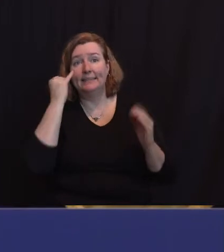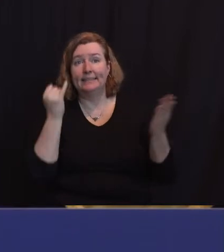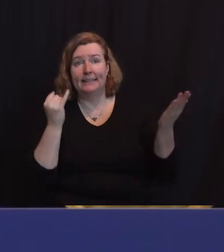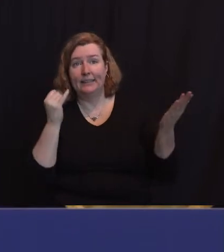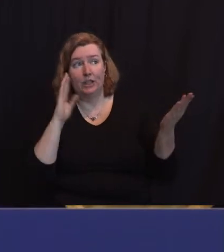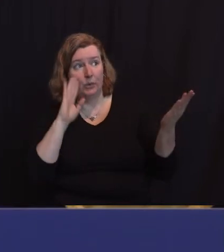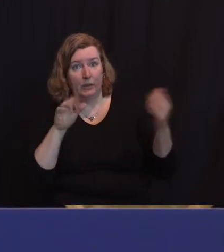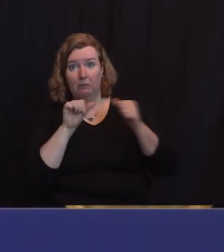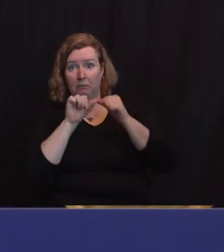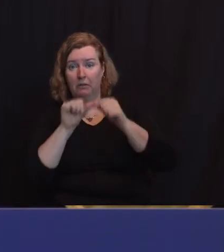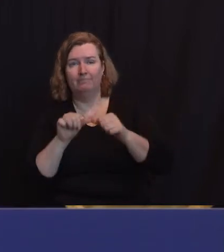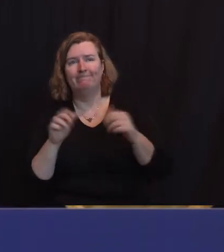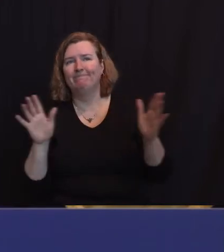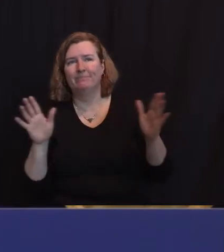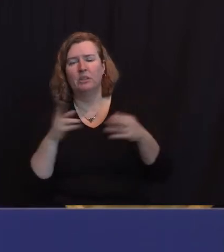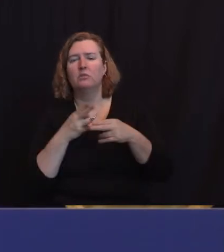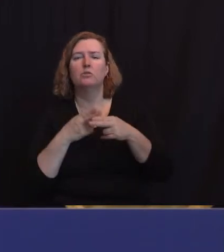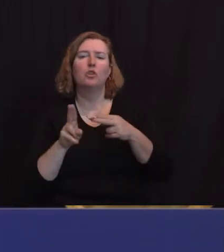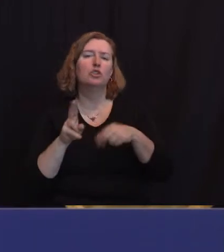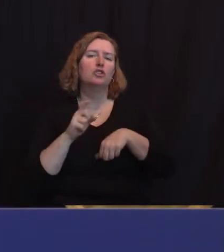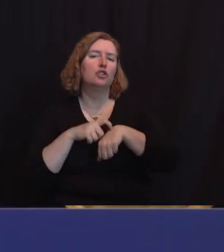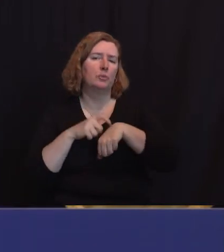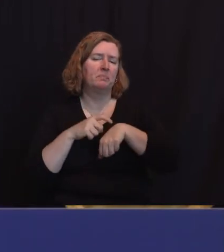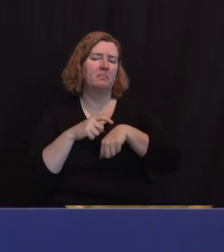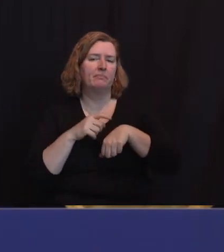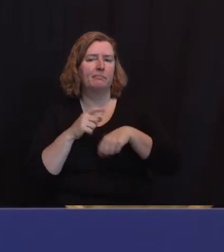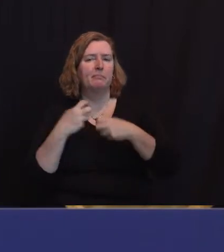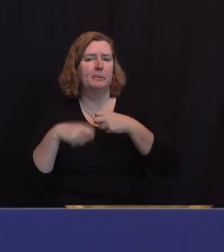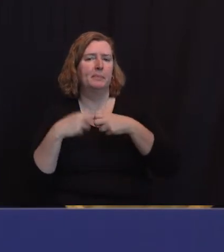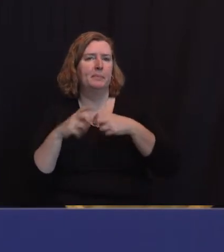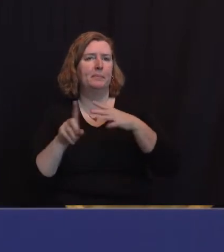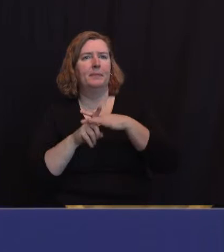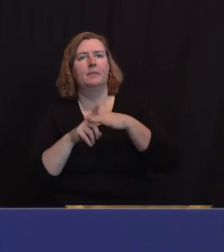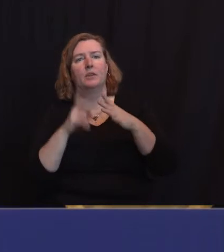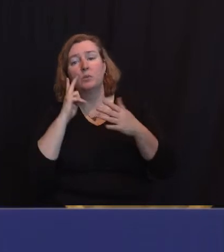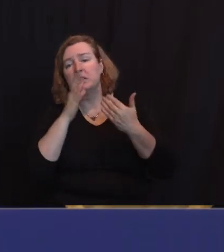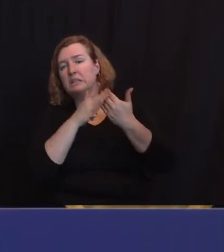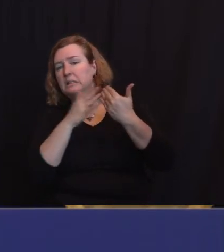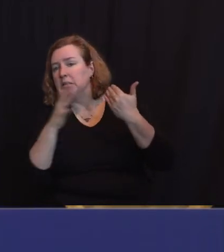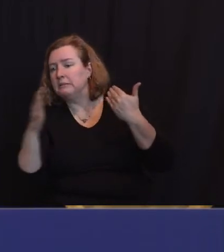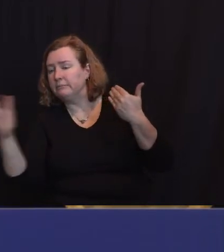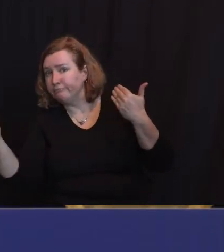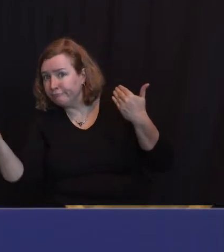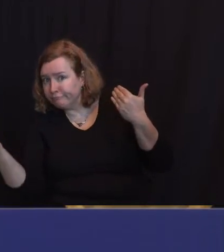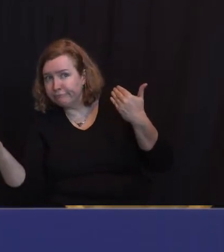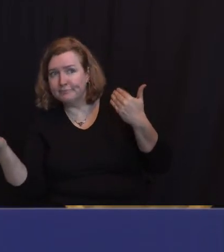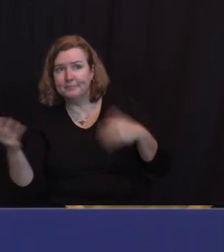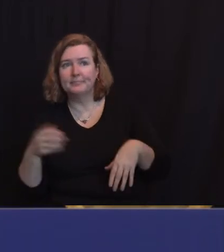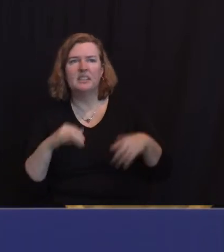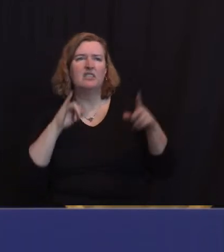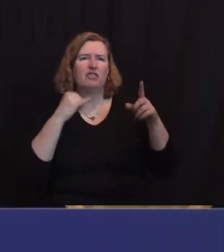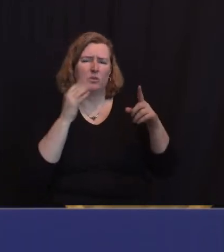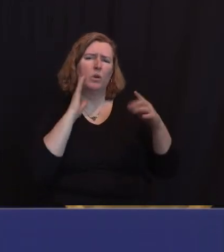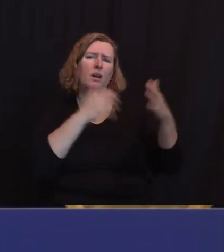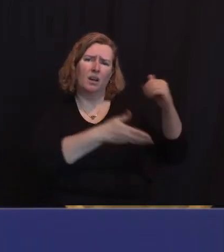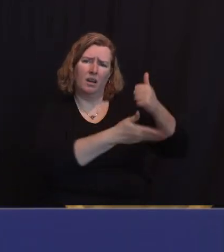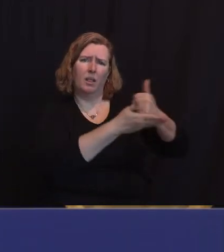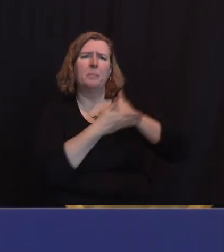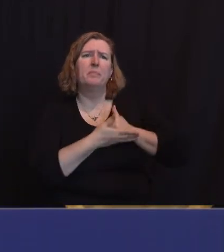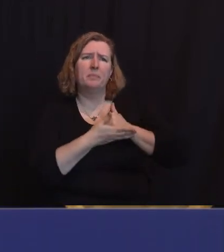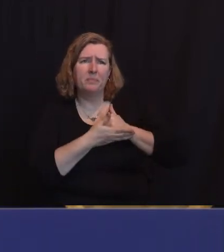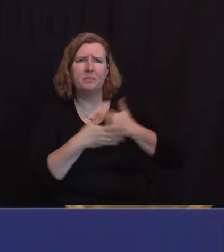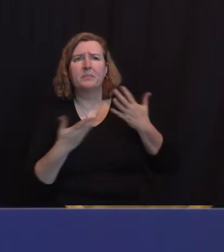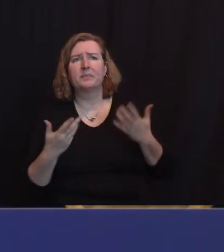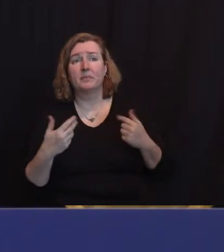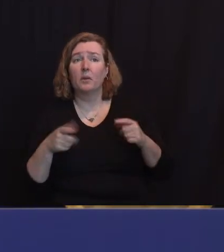giving people peace of mind, giving them some sense of how the road ahead looks, we think there's a lot of value to that. And by the way, Tammy and I had